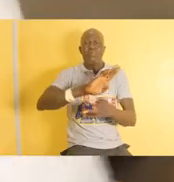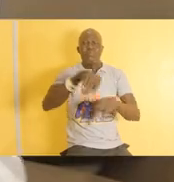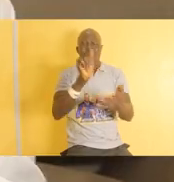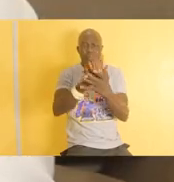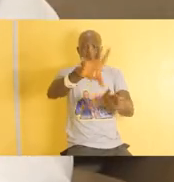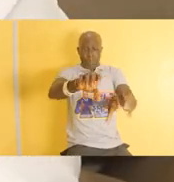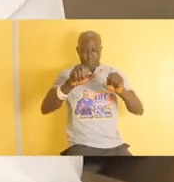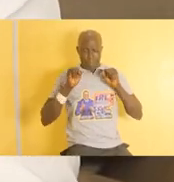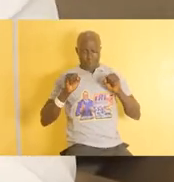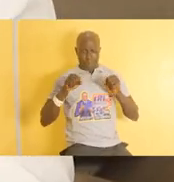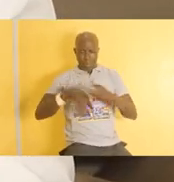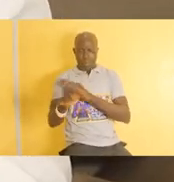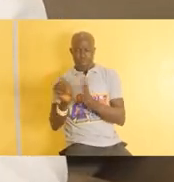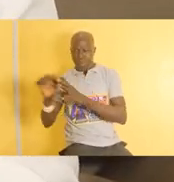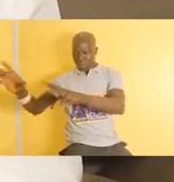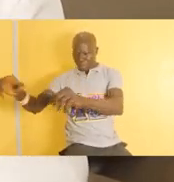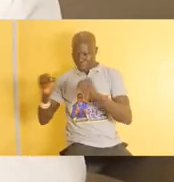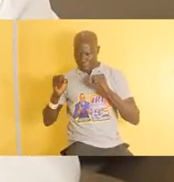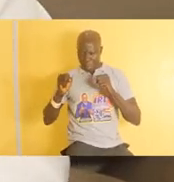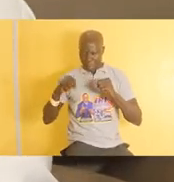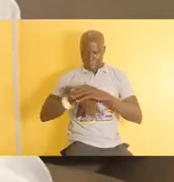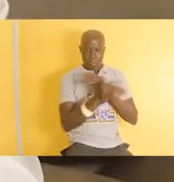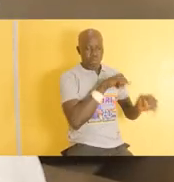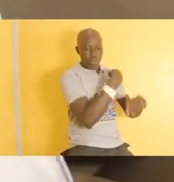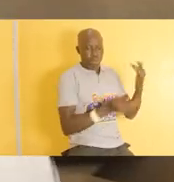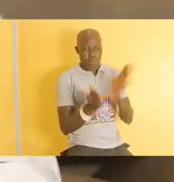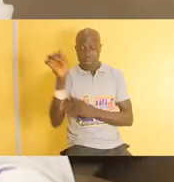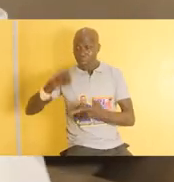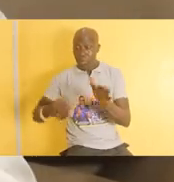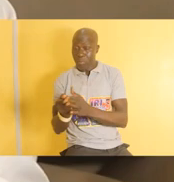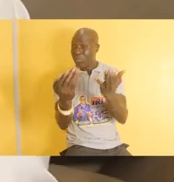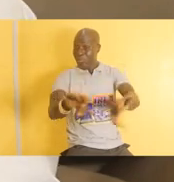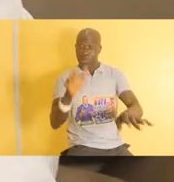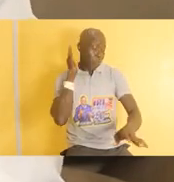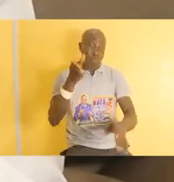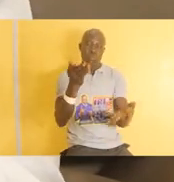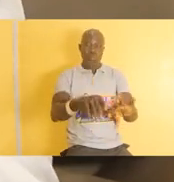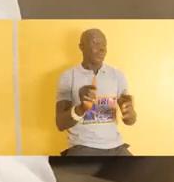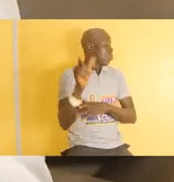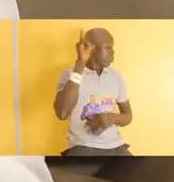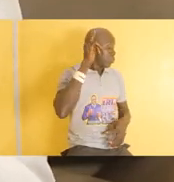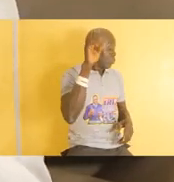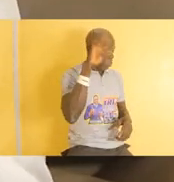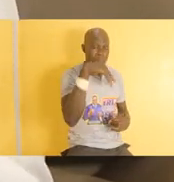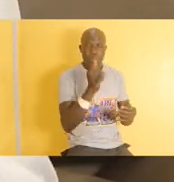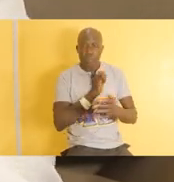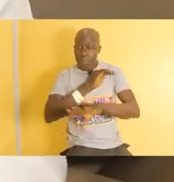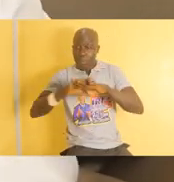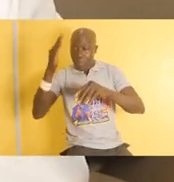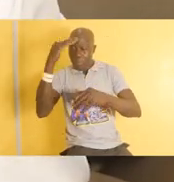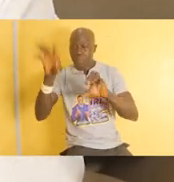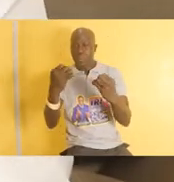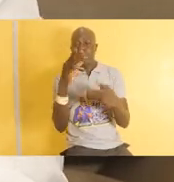with force. One fee pam. They took them with force. And nobody the one that can die should die. But this it will be. Come. A lot